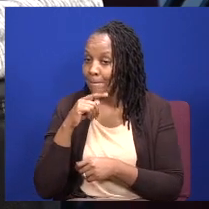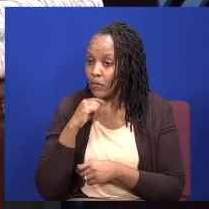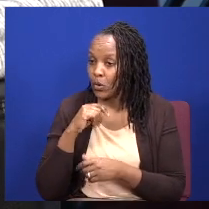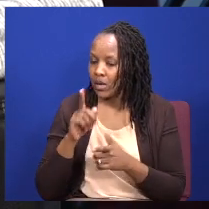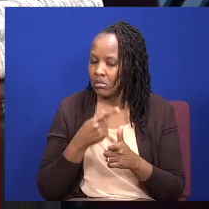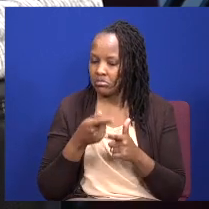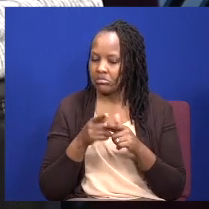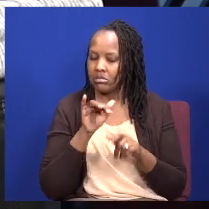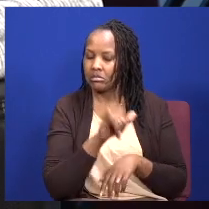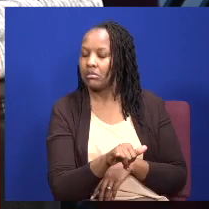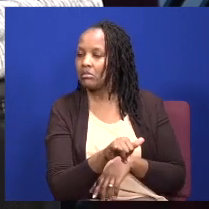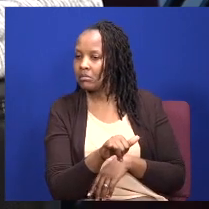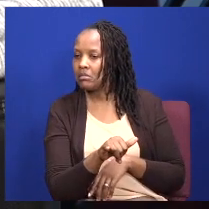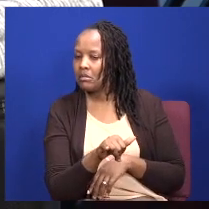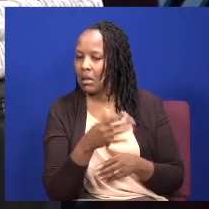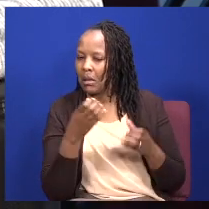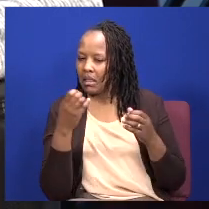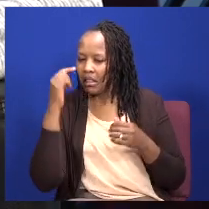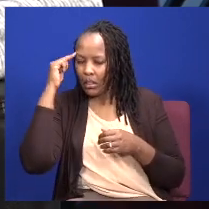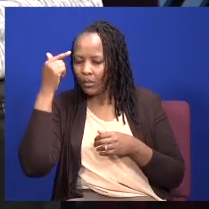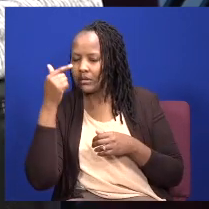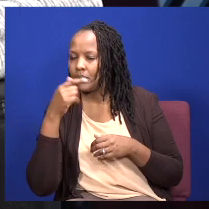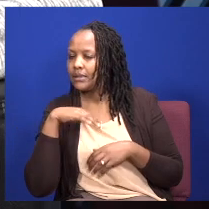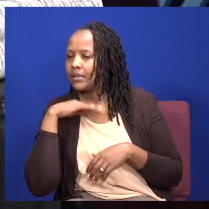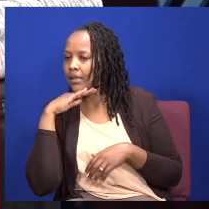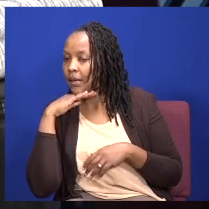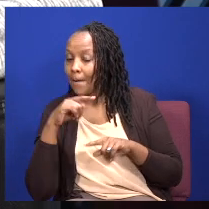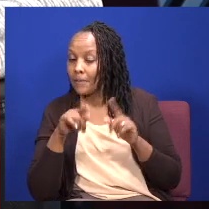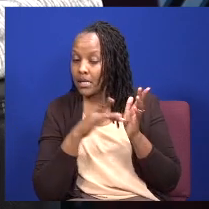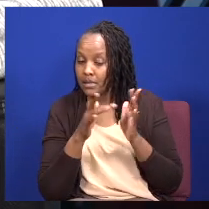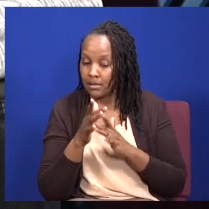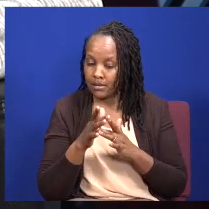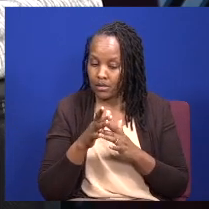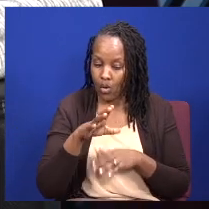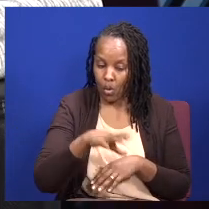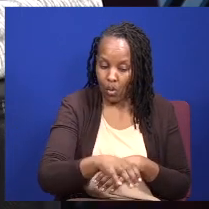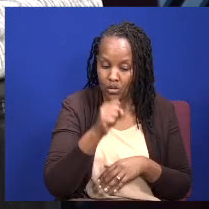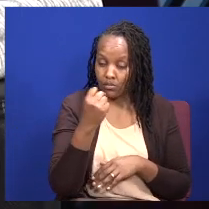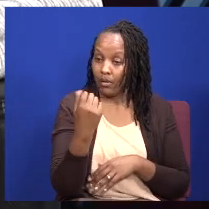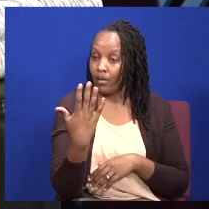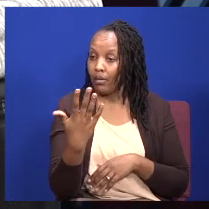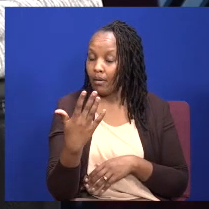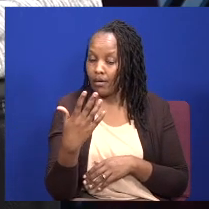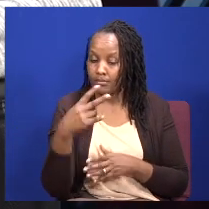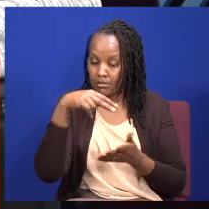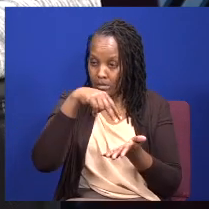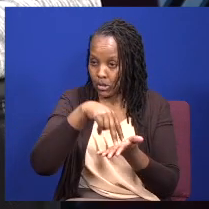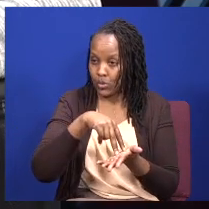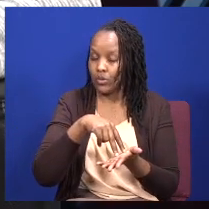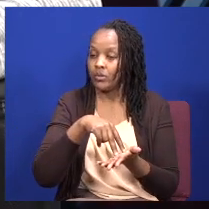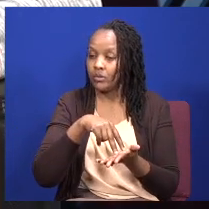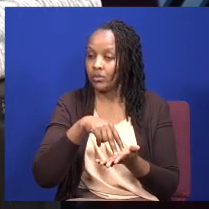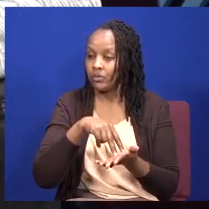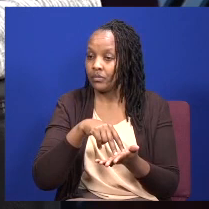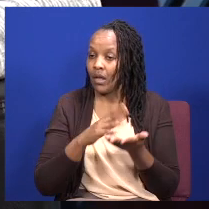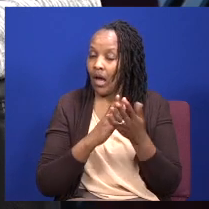like a corpse that many said he's dead. But Jesus took him up by the hand and lifted him to his feet, and he stood